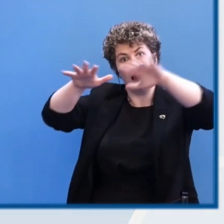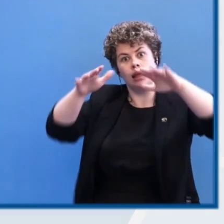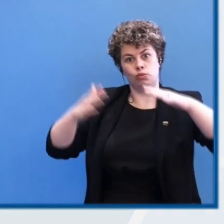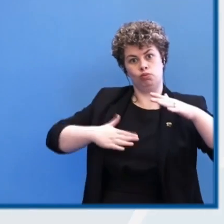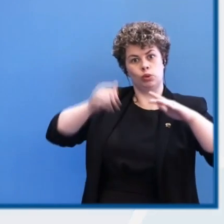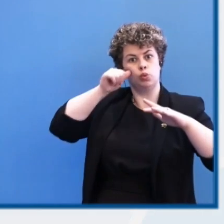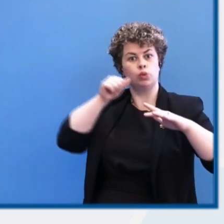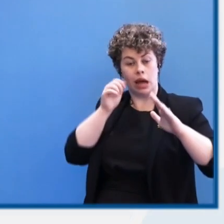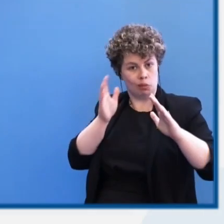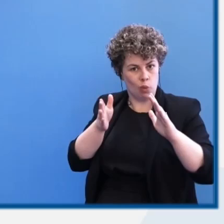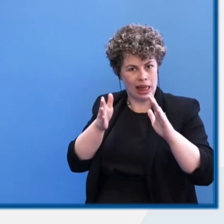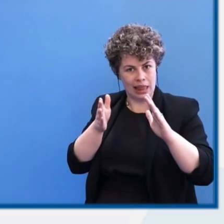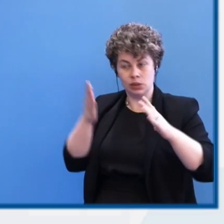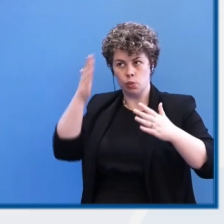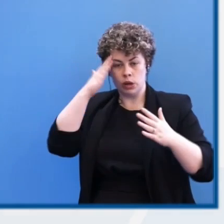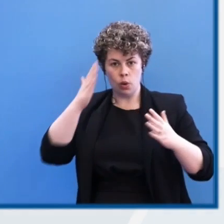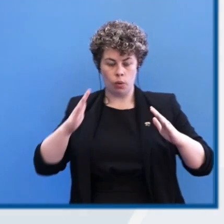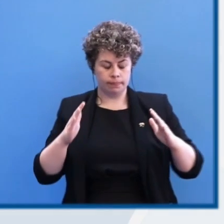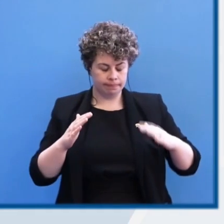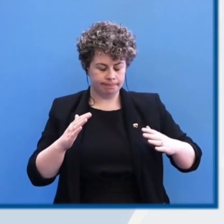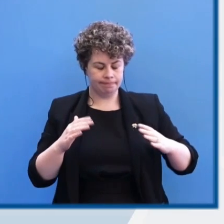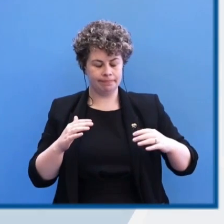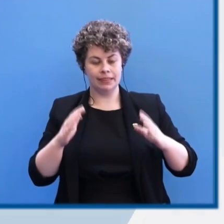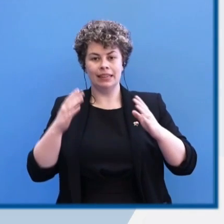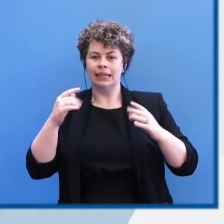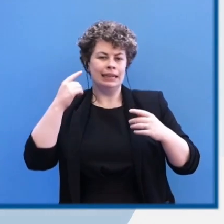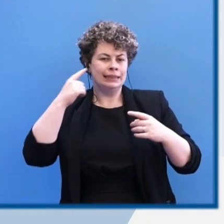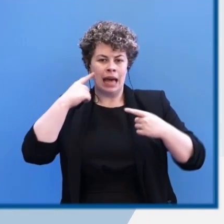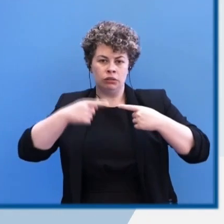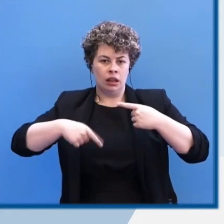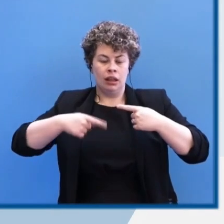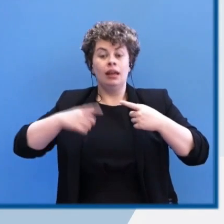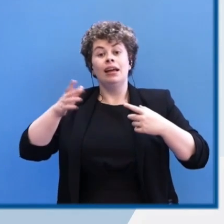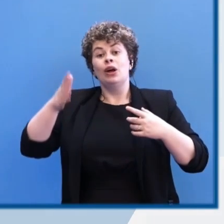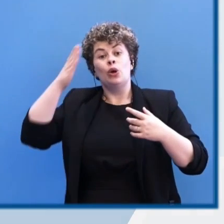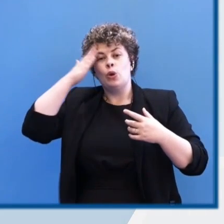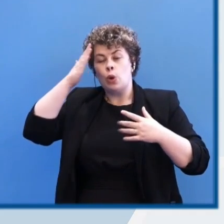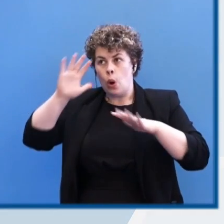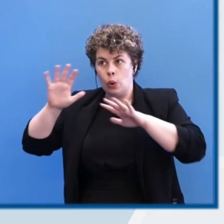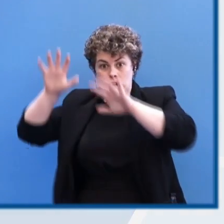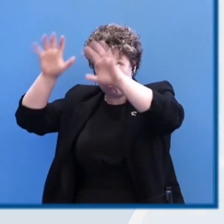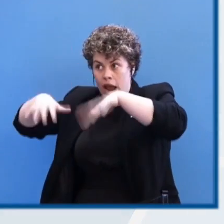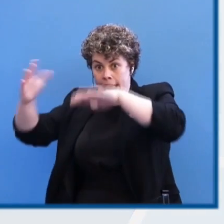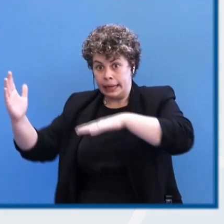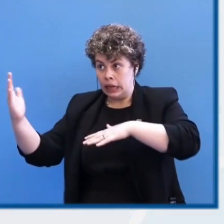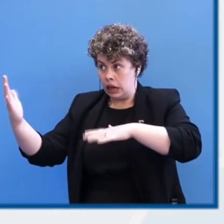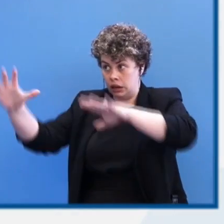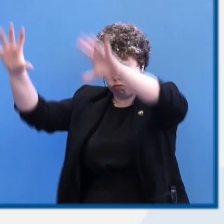to mitigate the peak and to mitigate the flood from our towns.